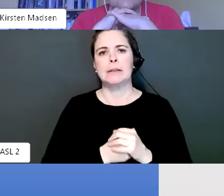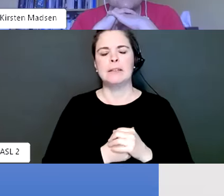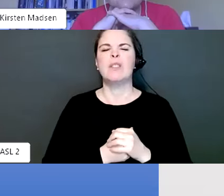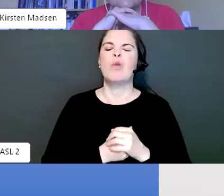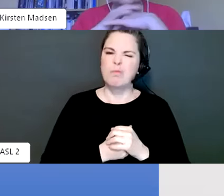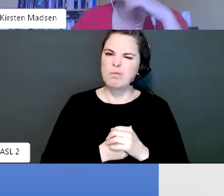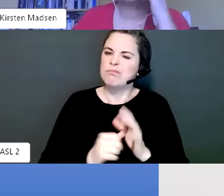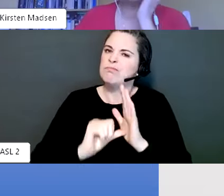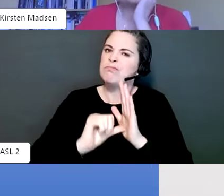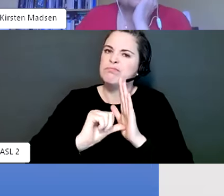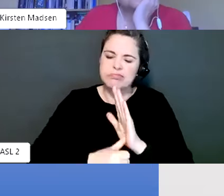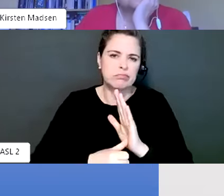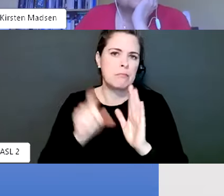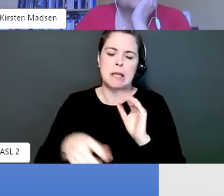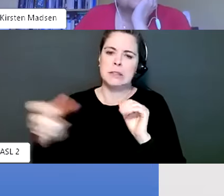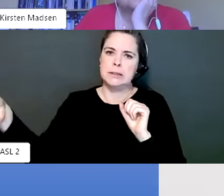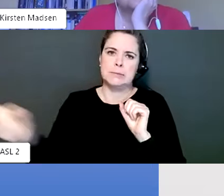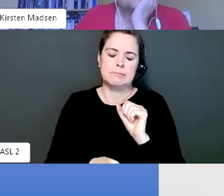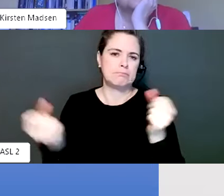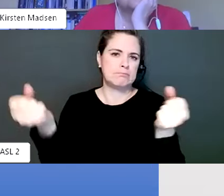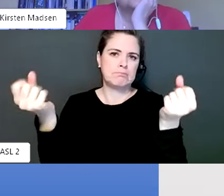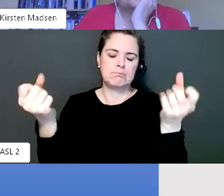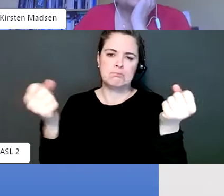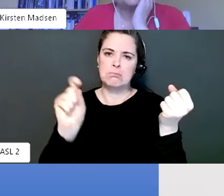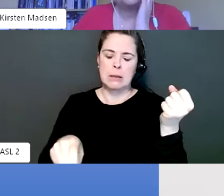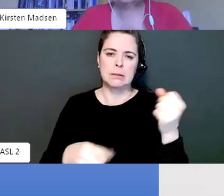translators and how grateful we are for them.